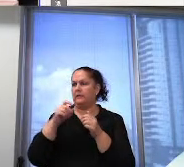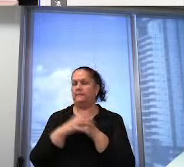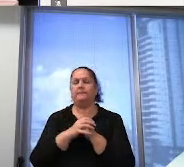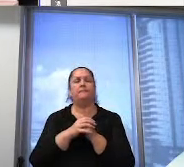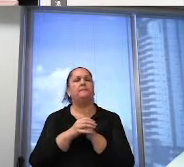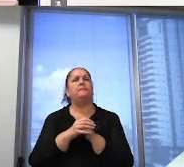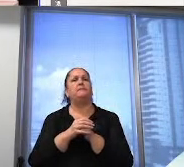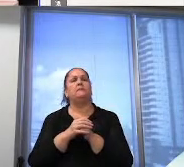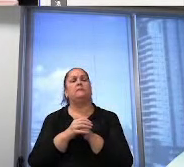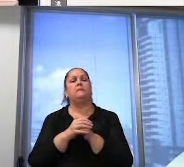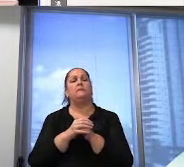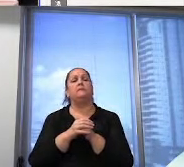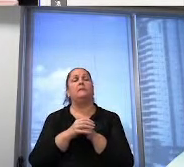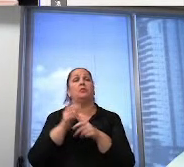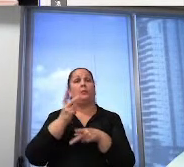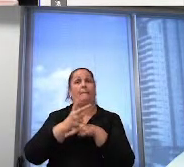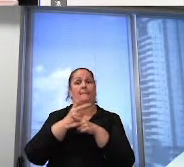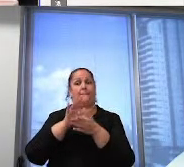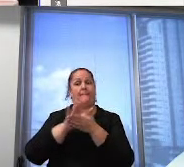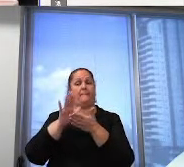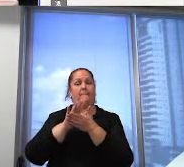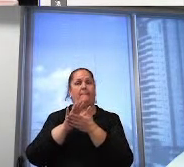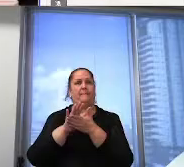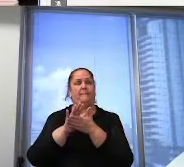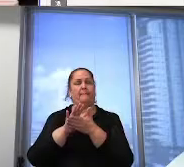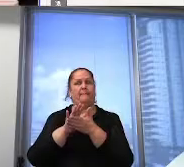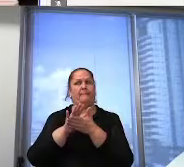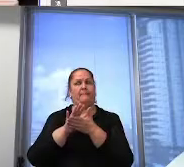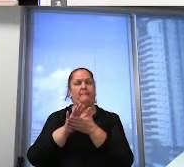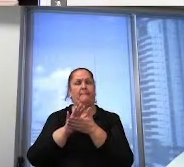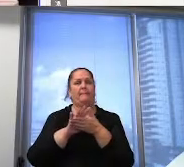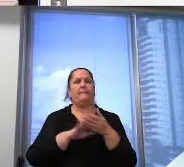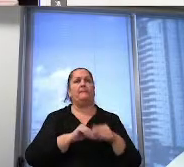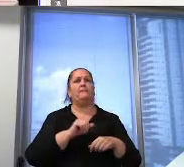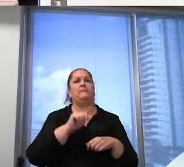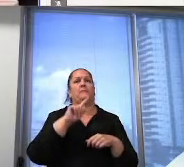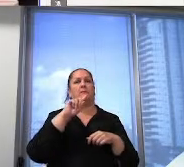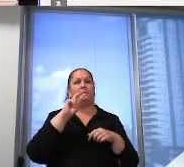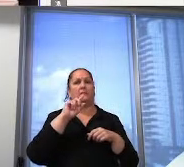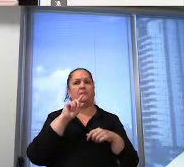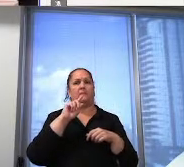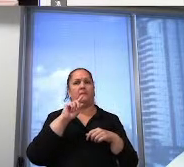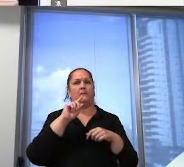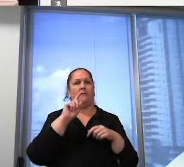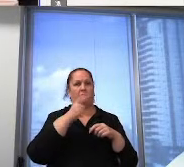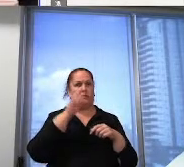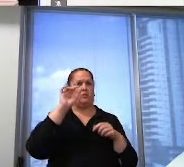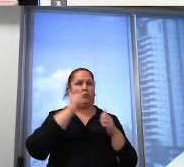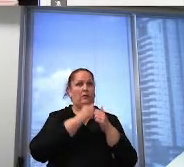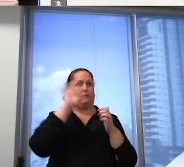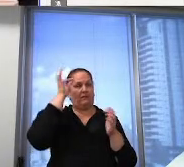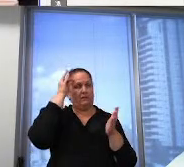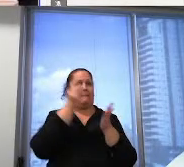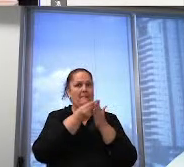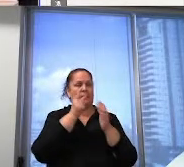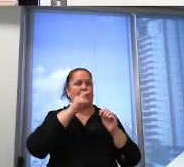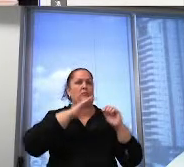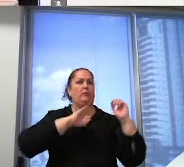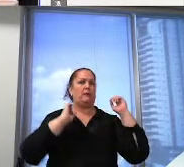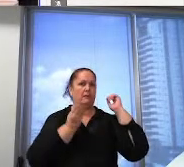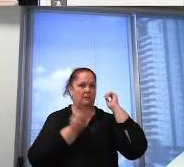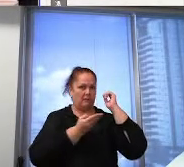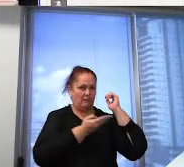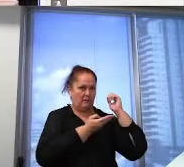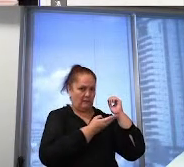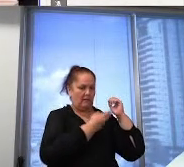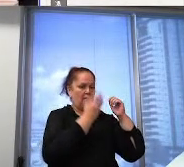could be needed would be? The maintenance work that follows the federal clearing is